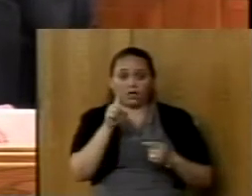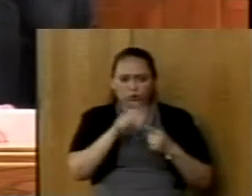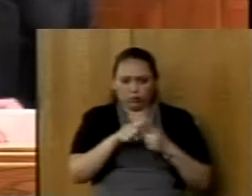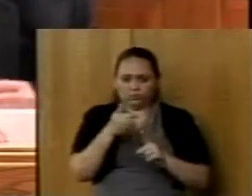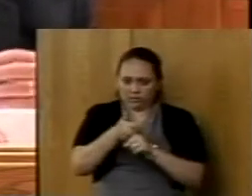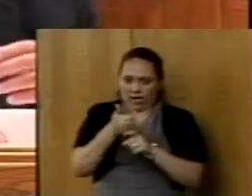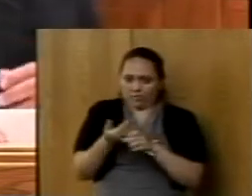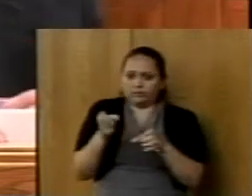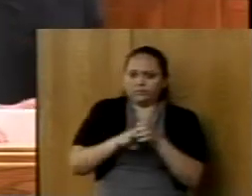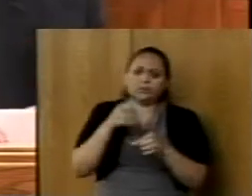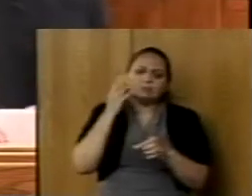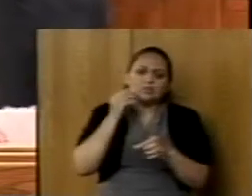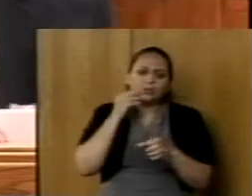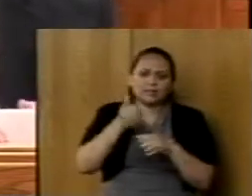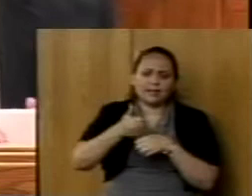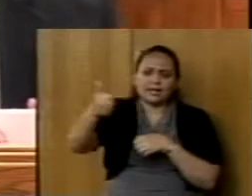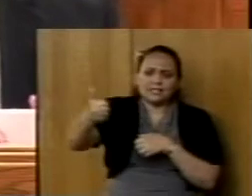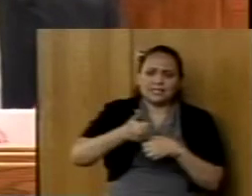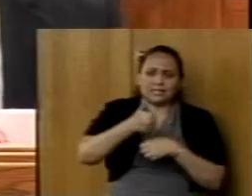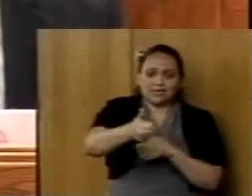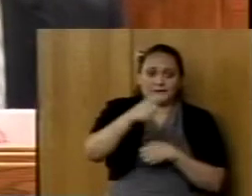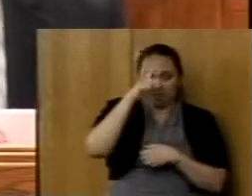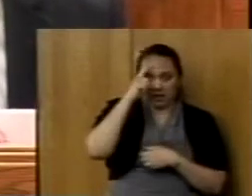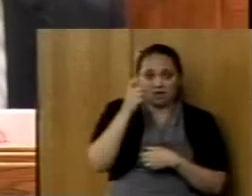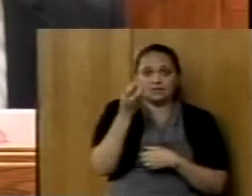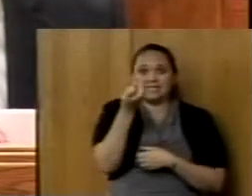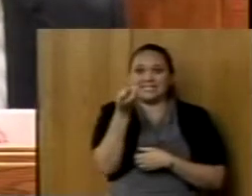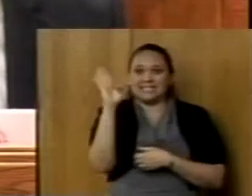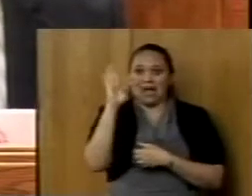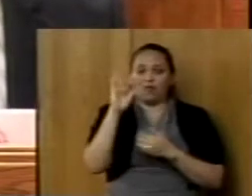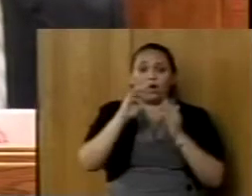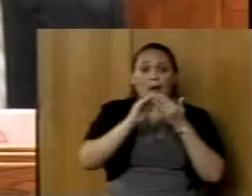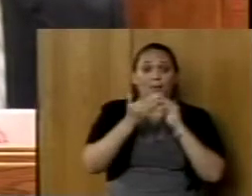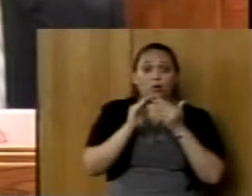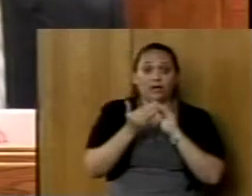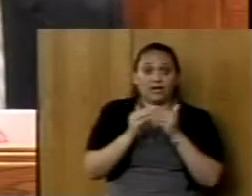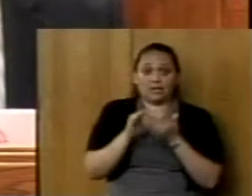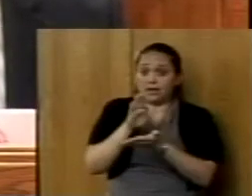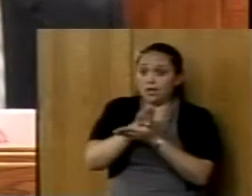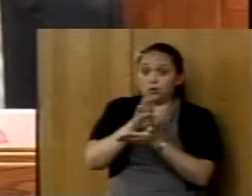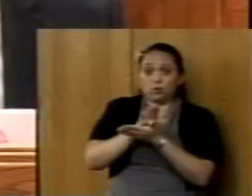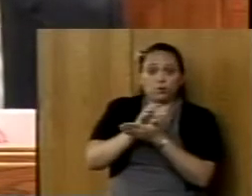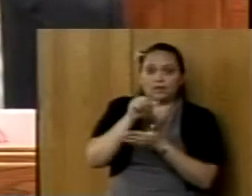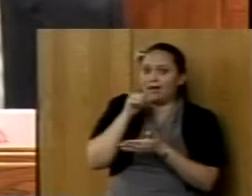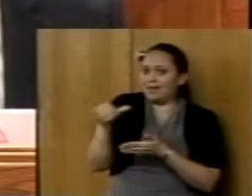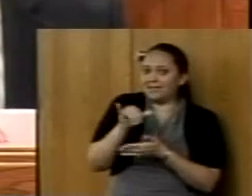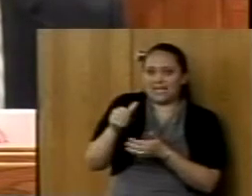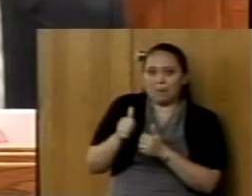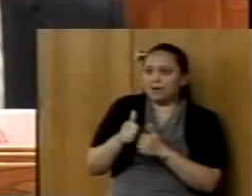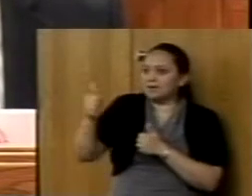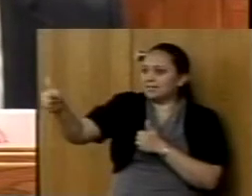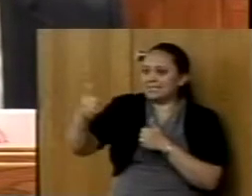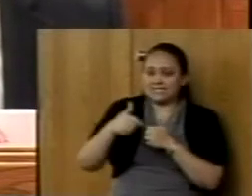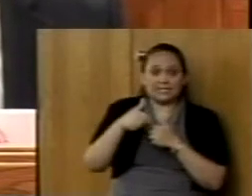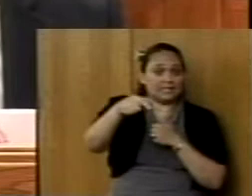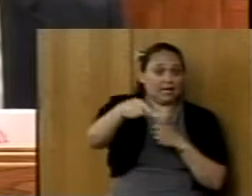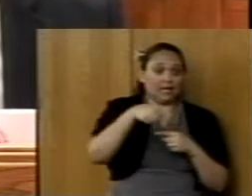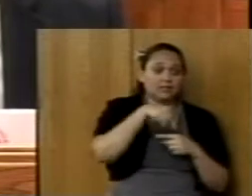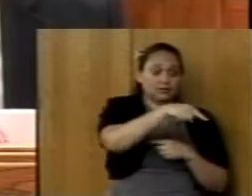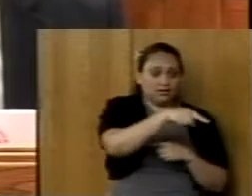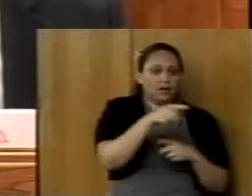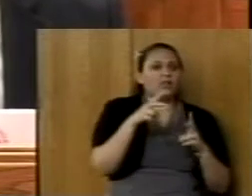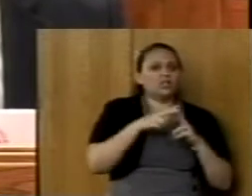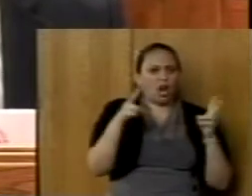Because in several communities, the schools are not the same distance. You see, so there's a lot of variables when you